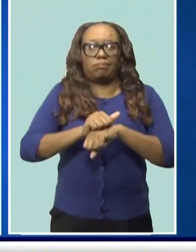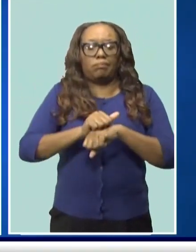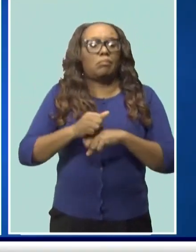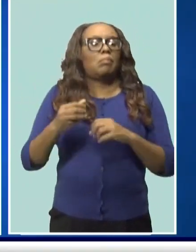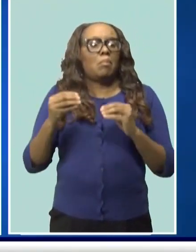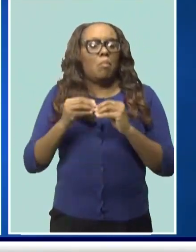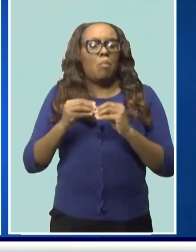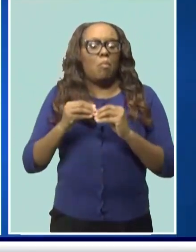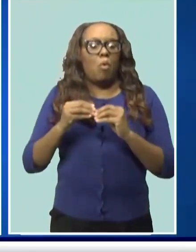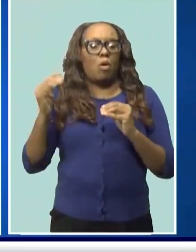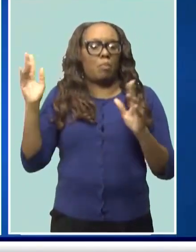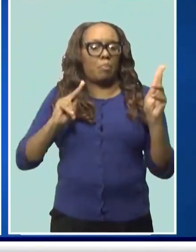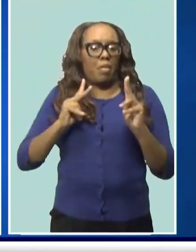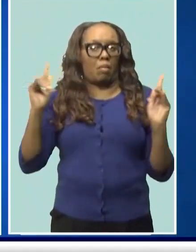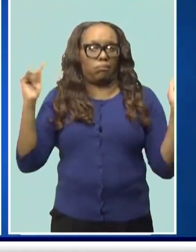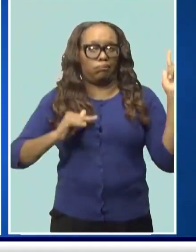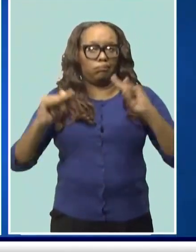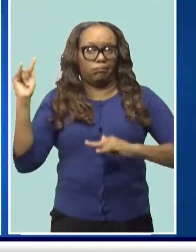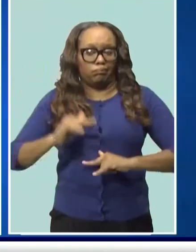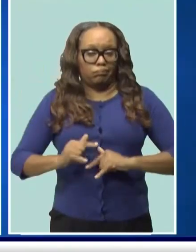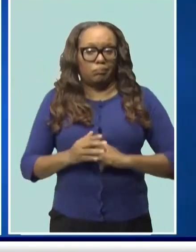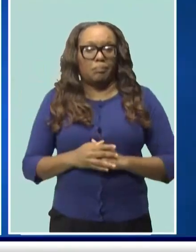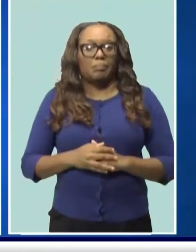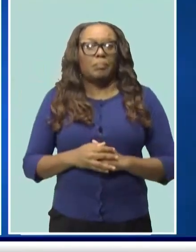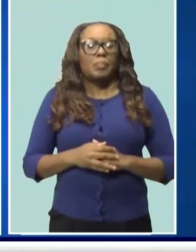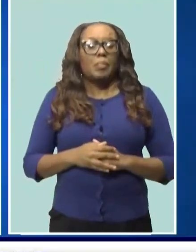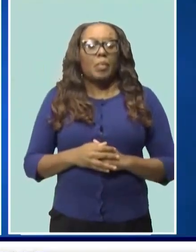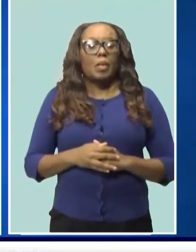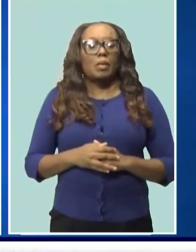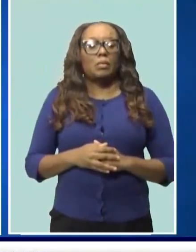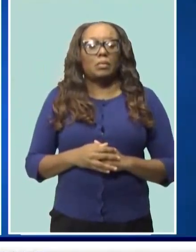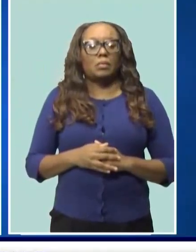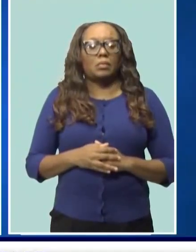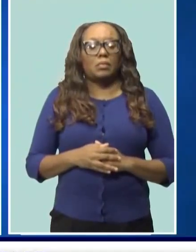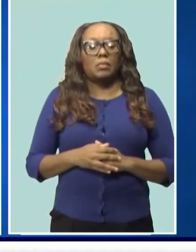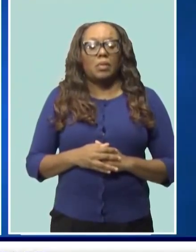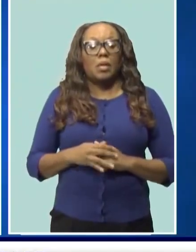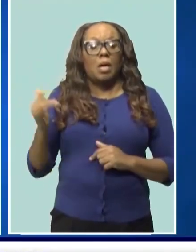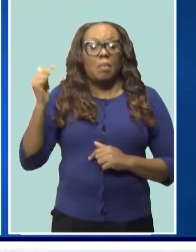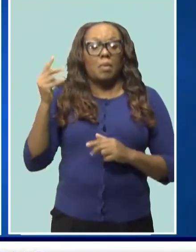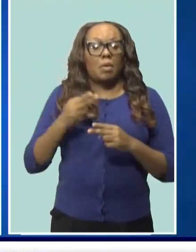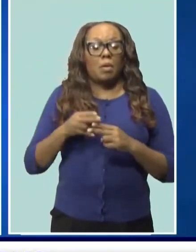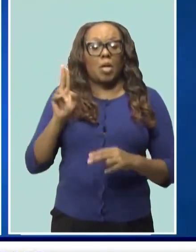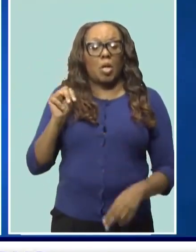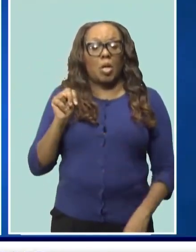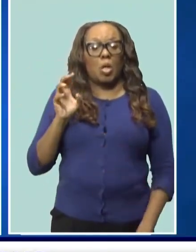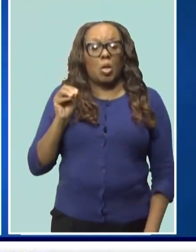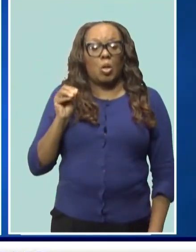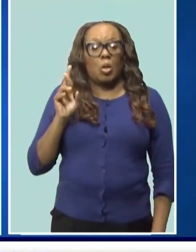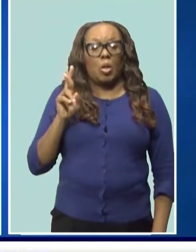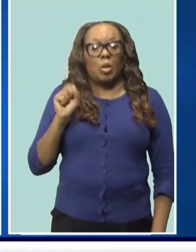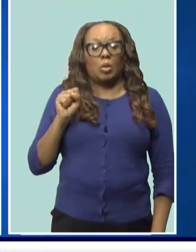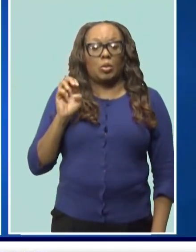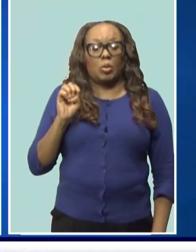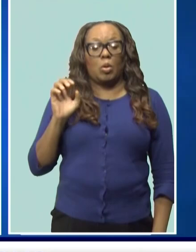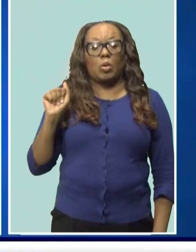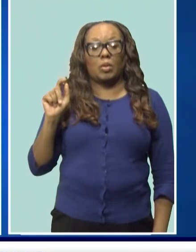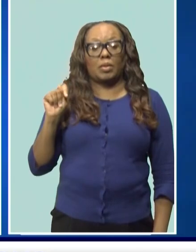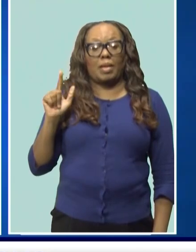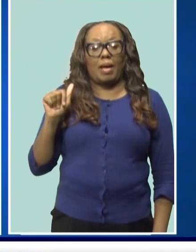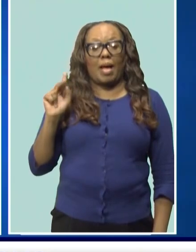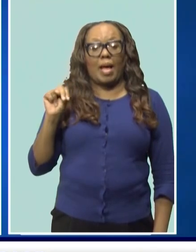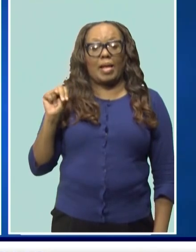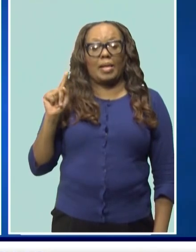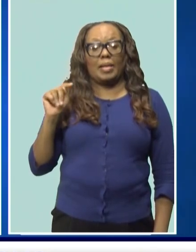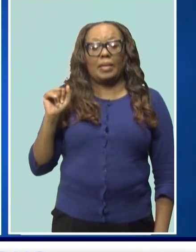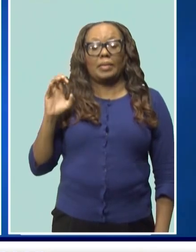airlift for Barbados. She says North Atlantic will suspend its London Gatwick service and replace it with a charter. Virgin is going to add their